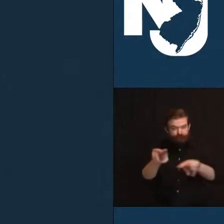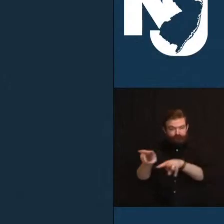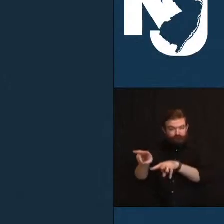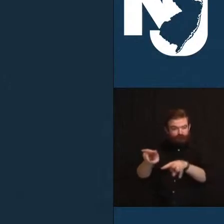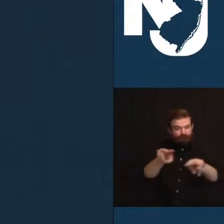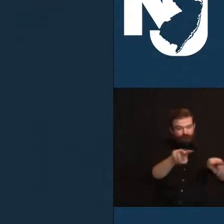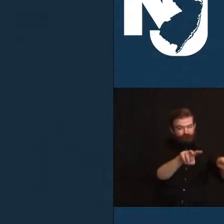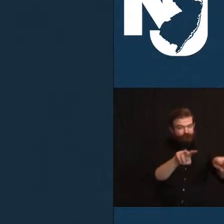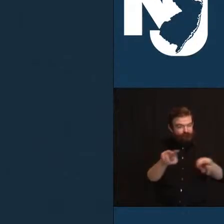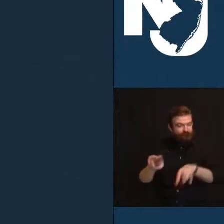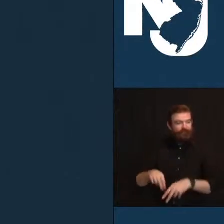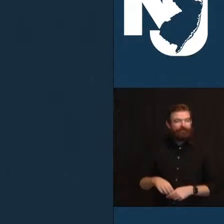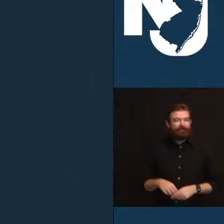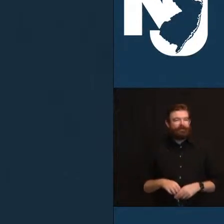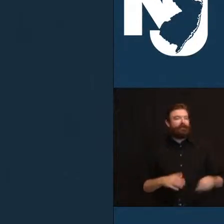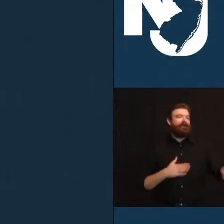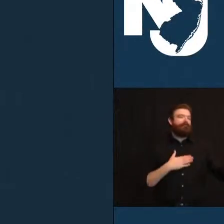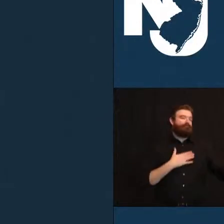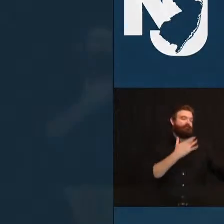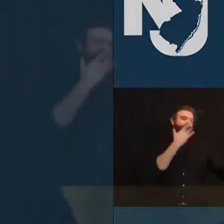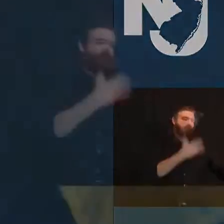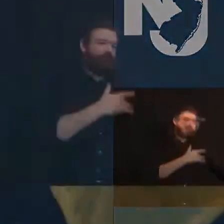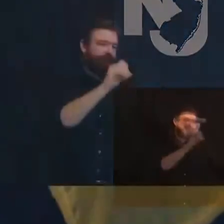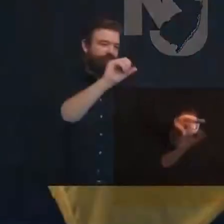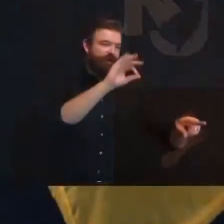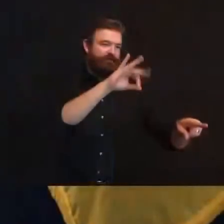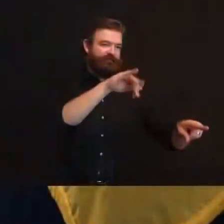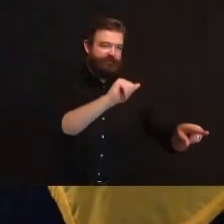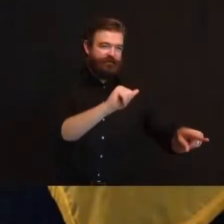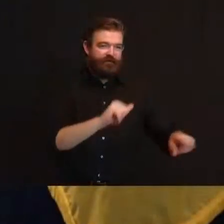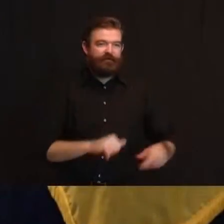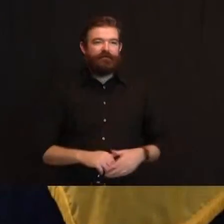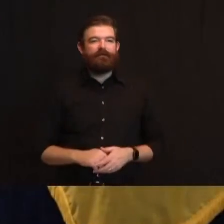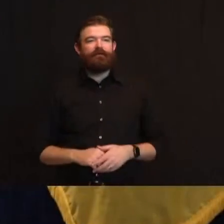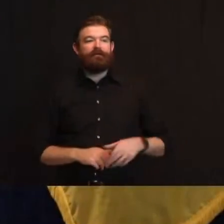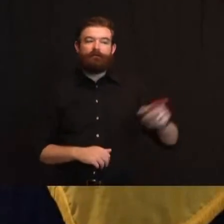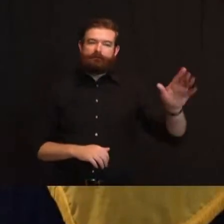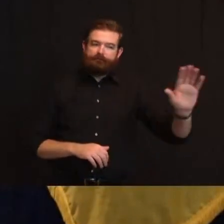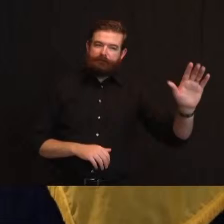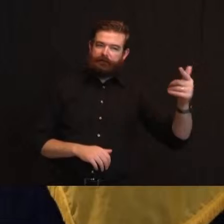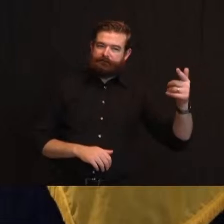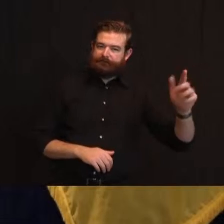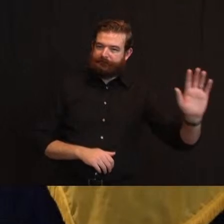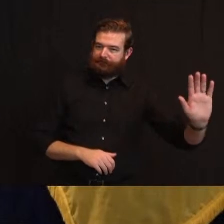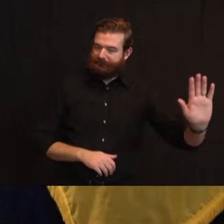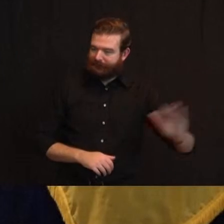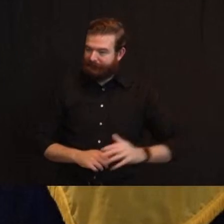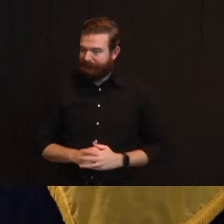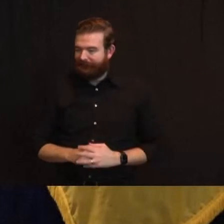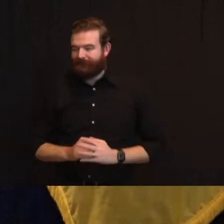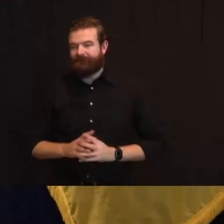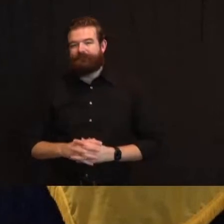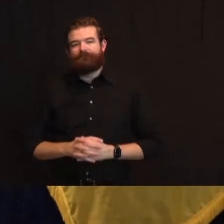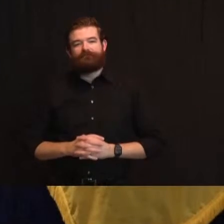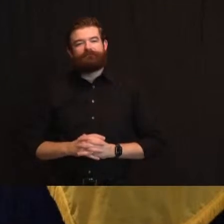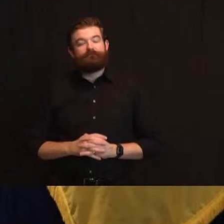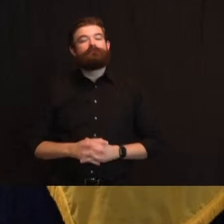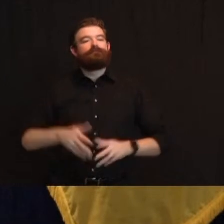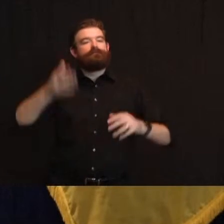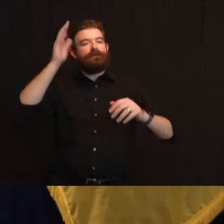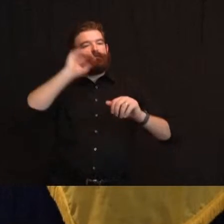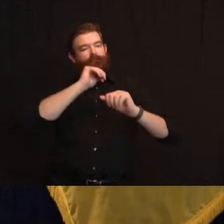Sophia. No service revolver, though. No. God bless that girl. She's part of an incredible family as